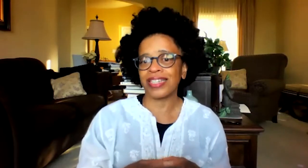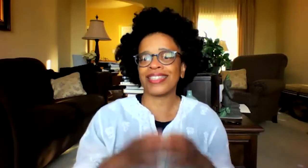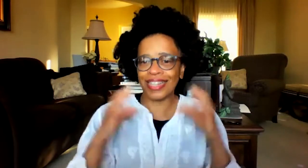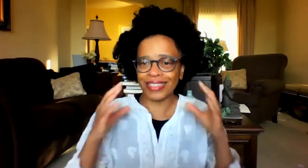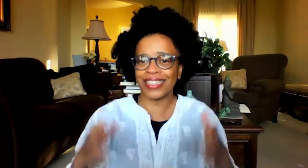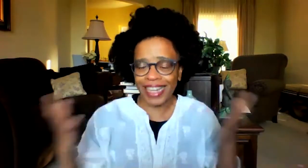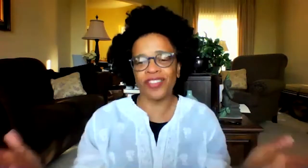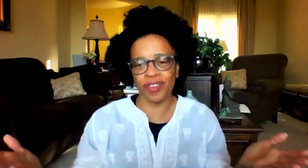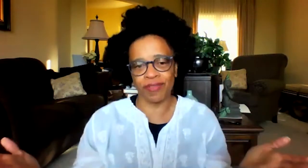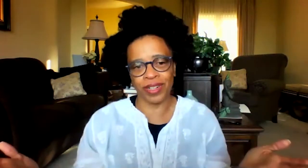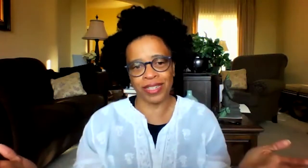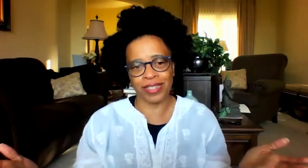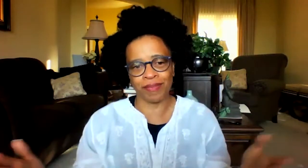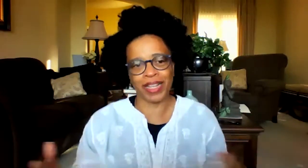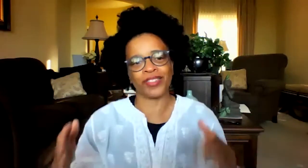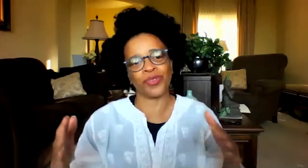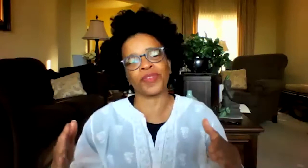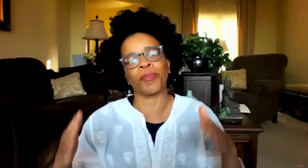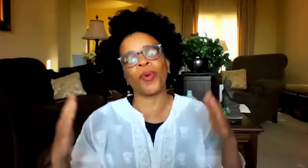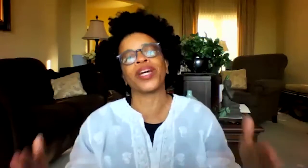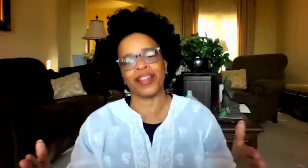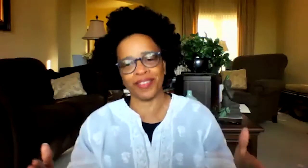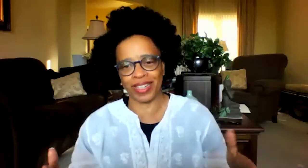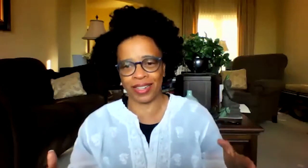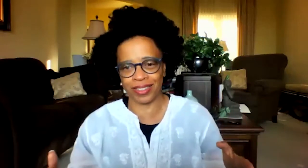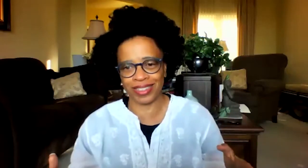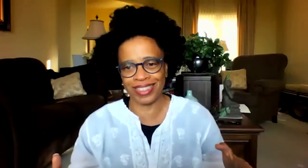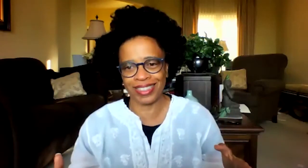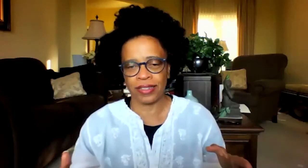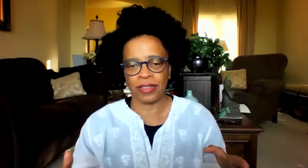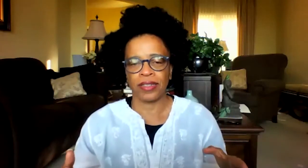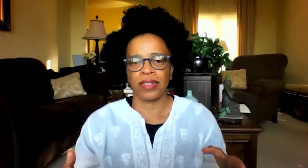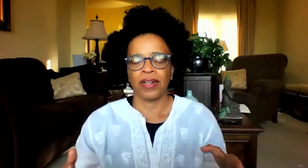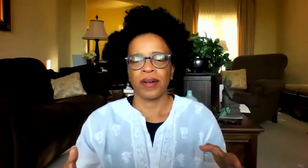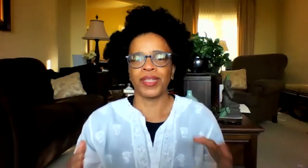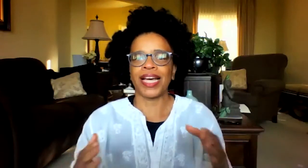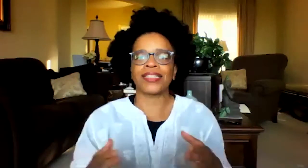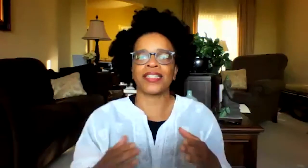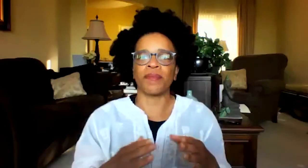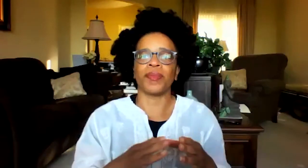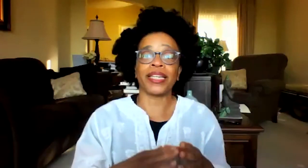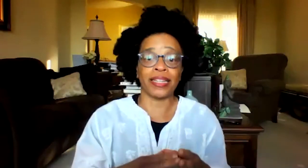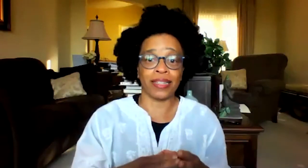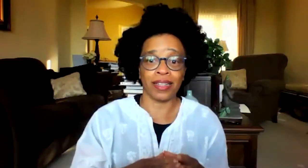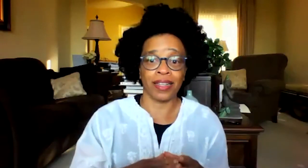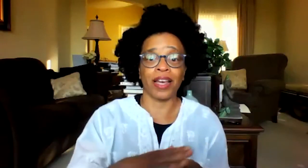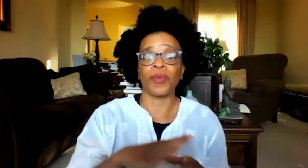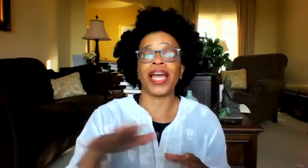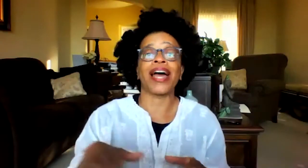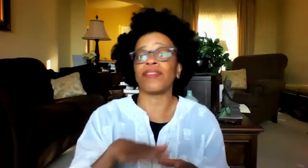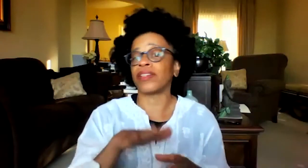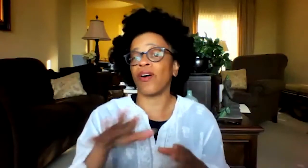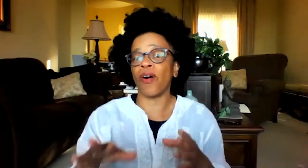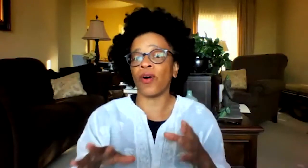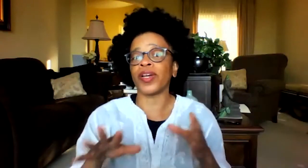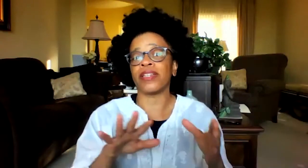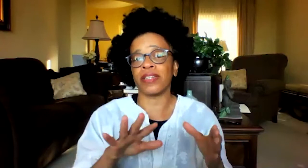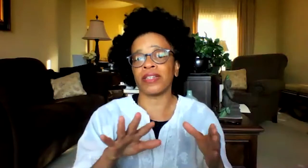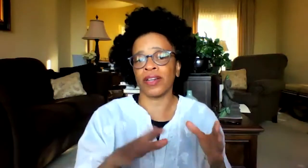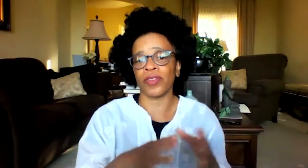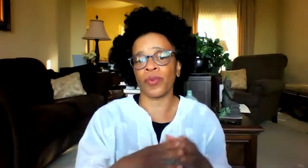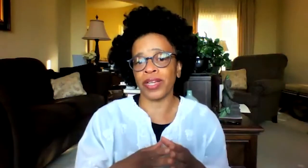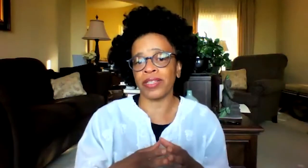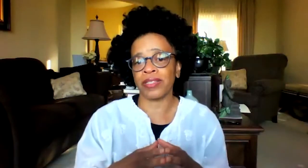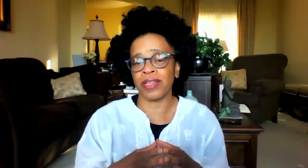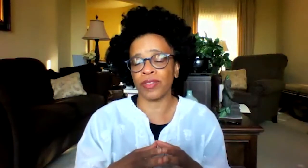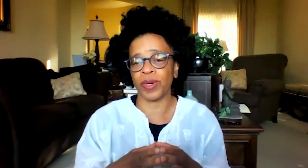others. That's the nature of racism. That's sort of the point of it, actually. But that doesn't mean that we haven't all